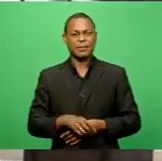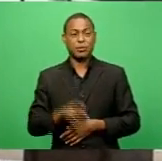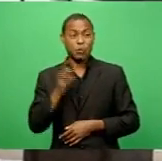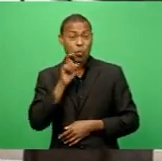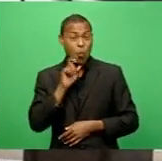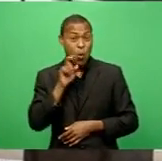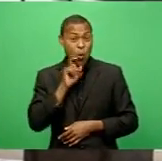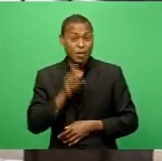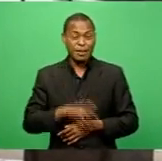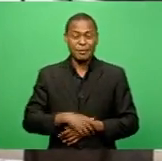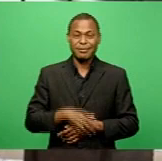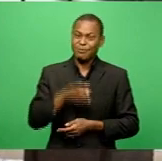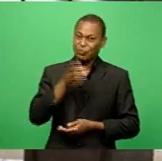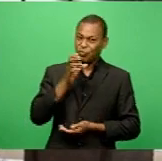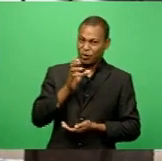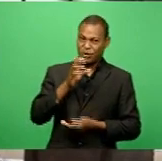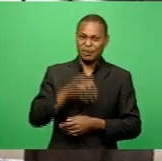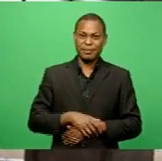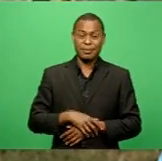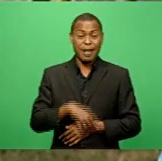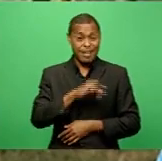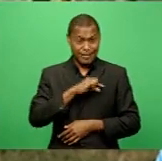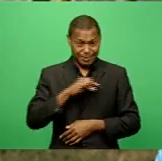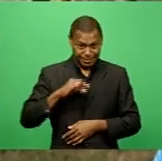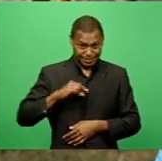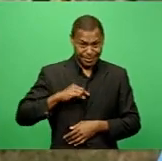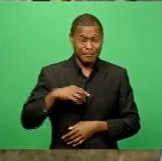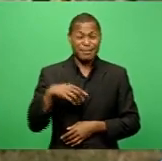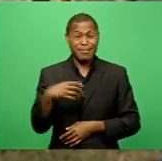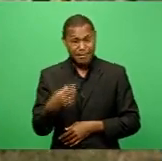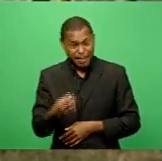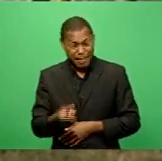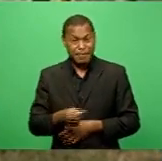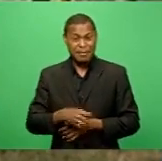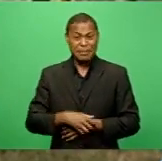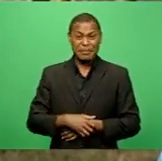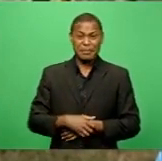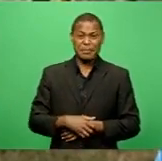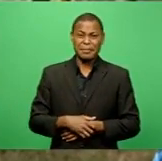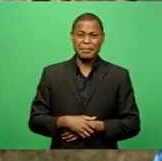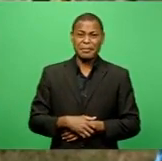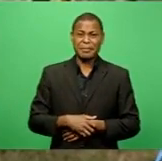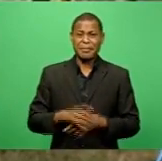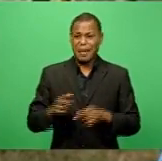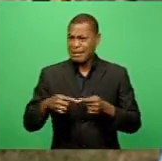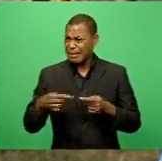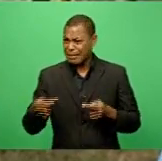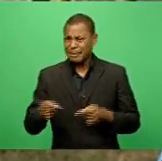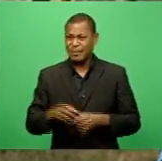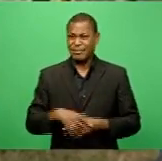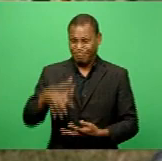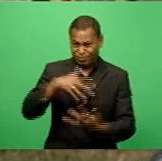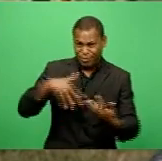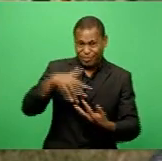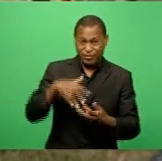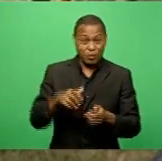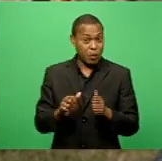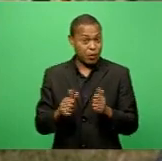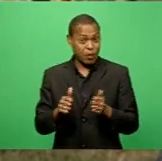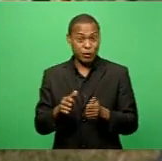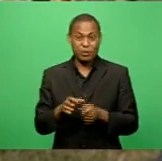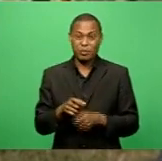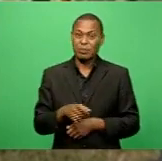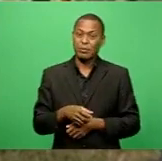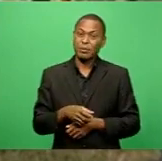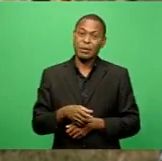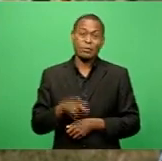we are in need of drinking water. The staff were able to get the provisions needed for the aftermath of the cyclone, but the drinking water, it